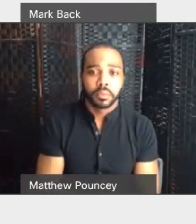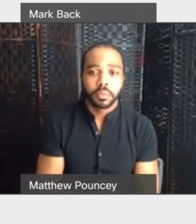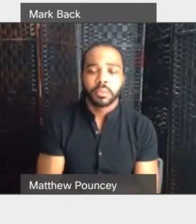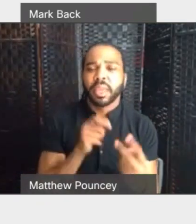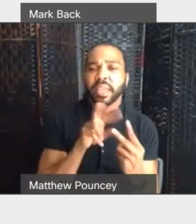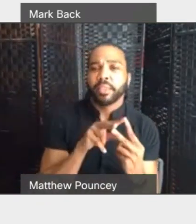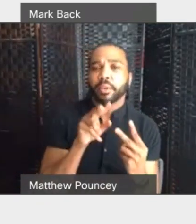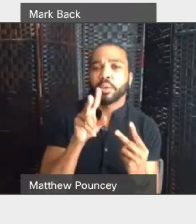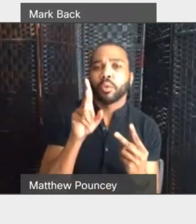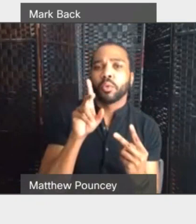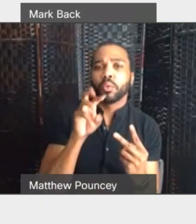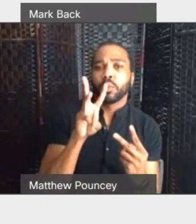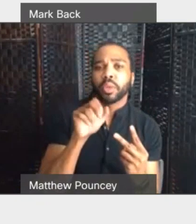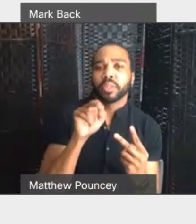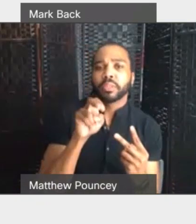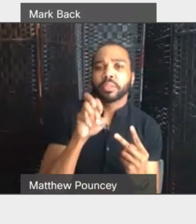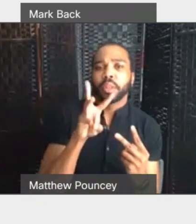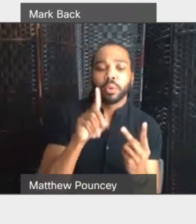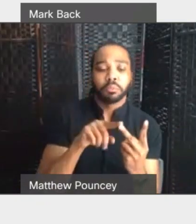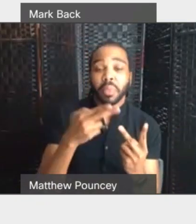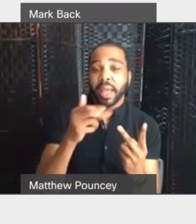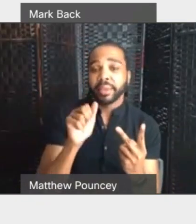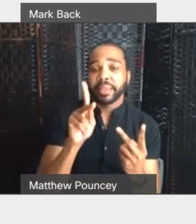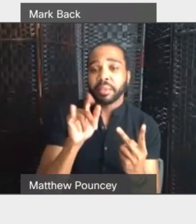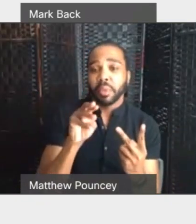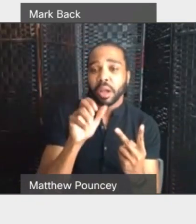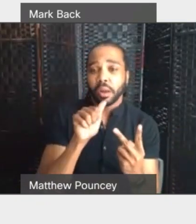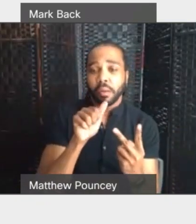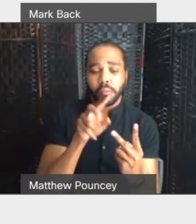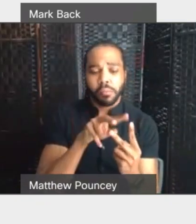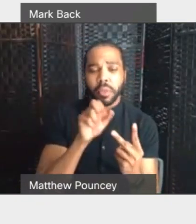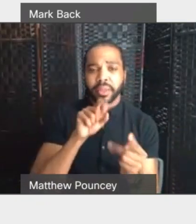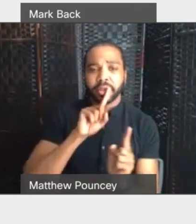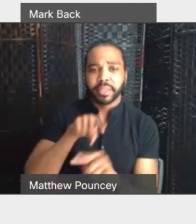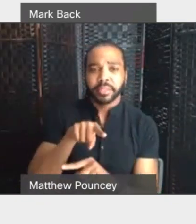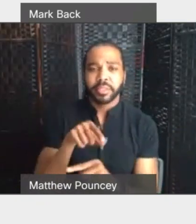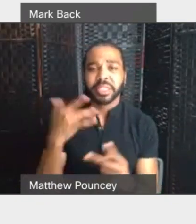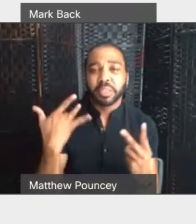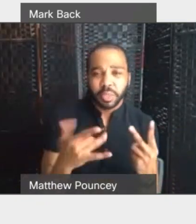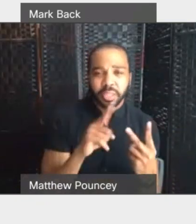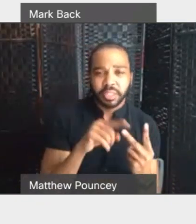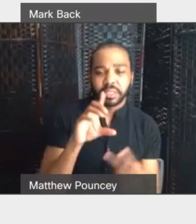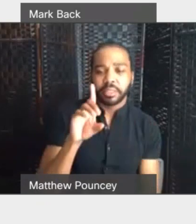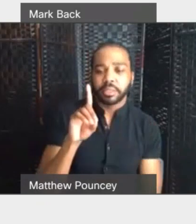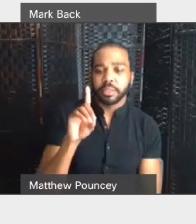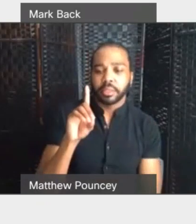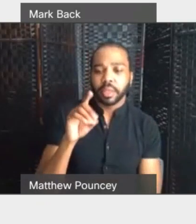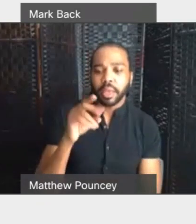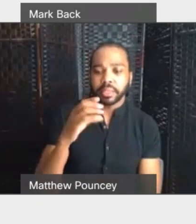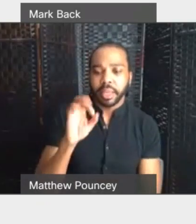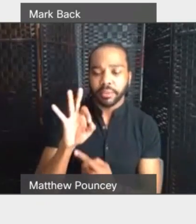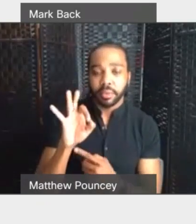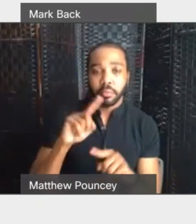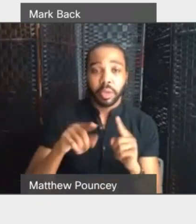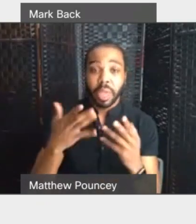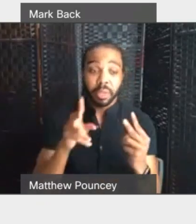or Hakima, if she's here, perhaps can answer that. It's generally DHCF, but maybe one of you know